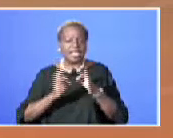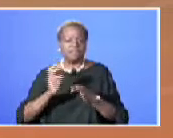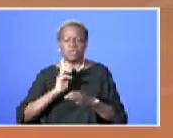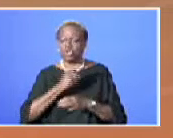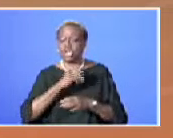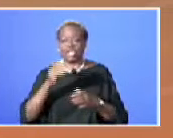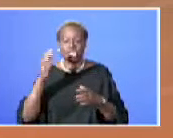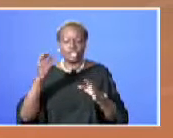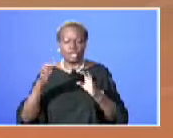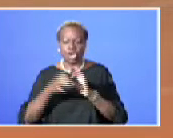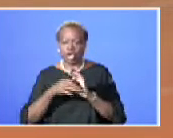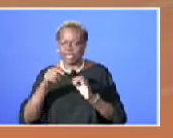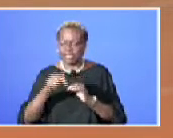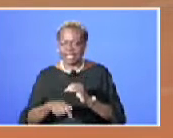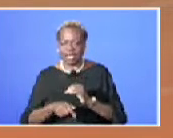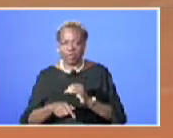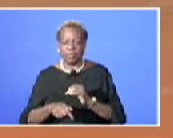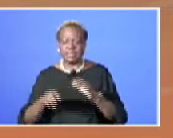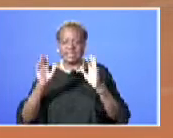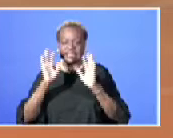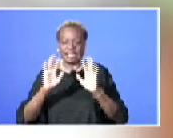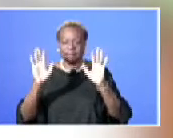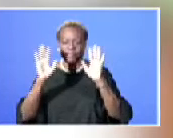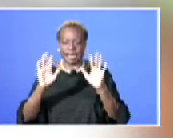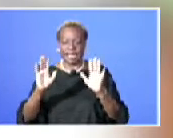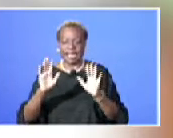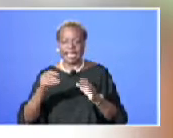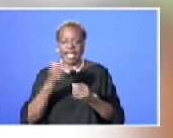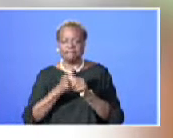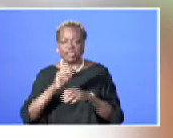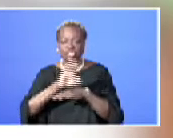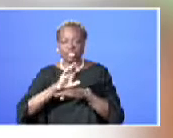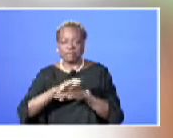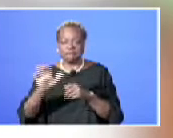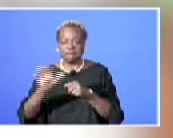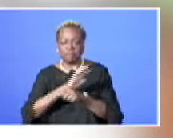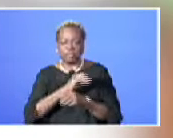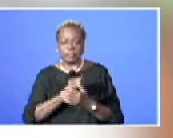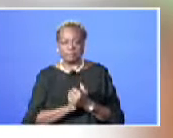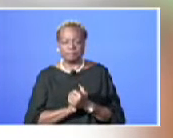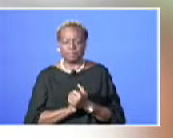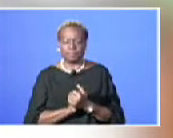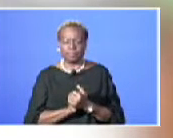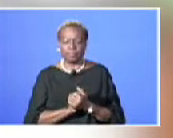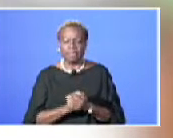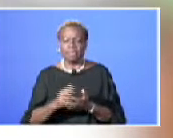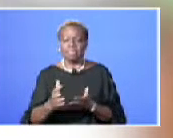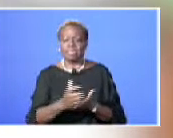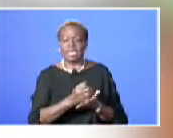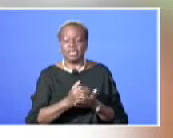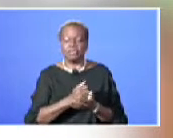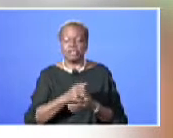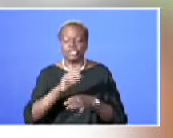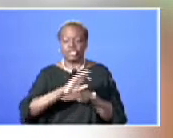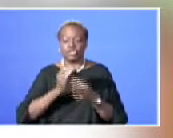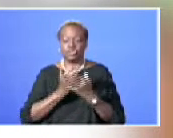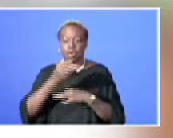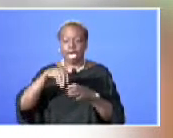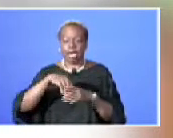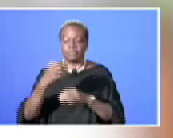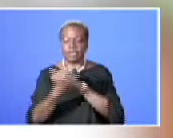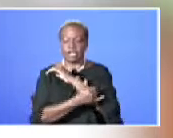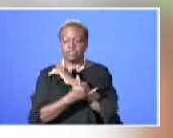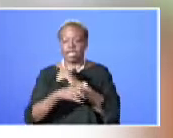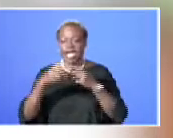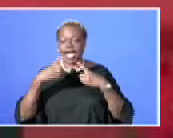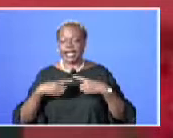out in celebration mode and all the churches would have been packed. Following the limitation on physical gatherings, churches throughout the country had to close their